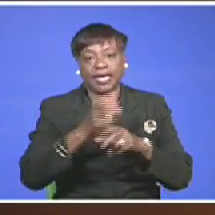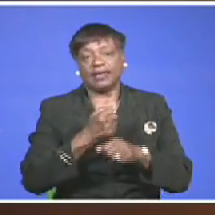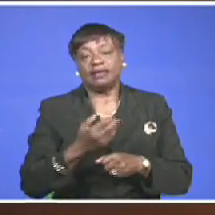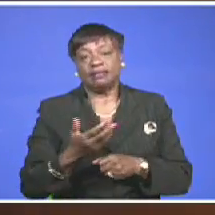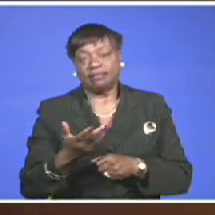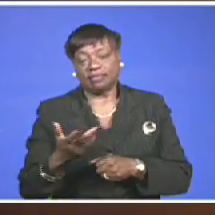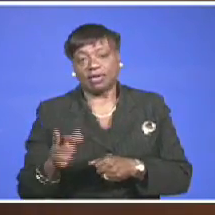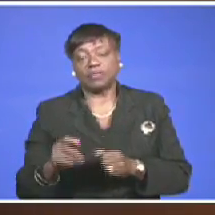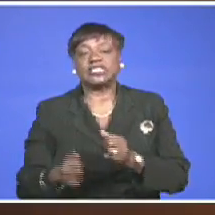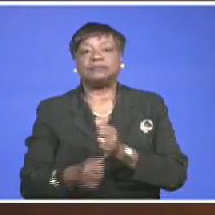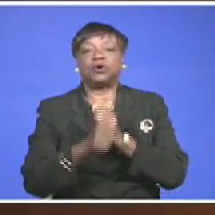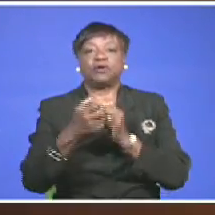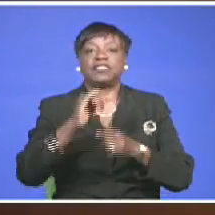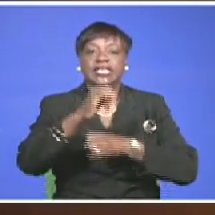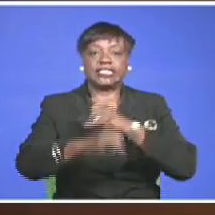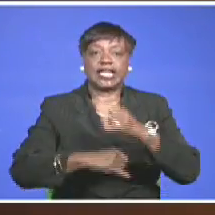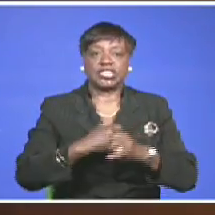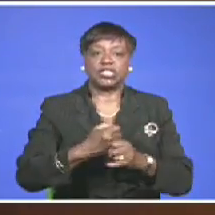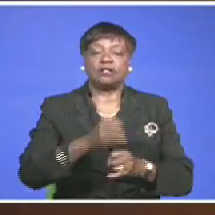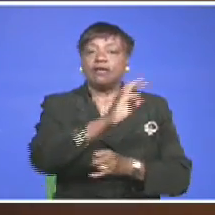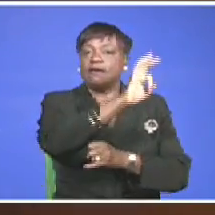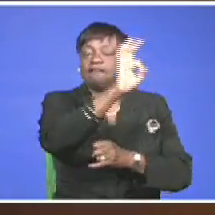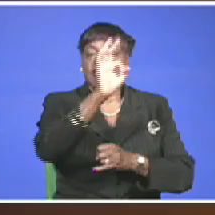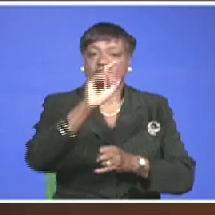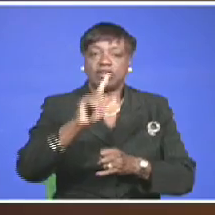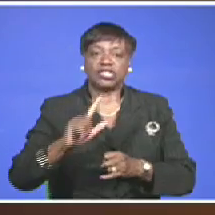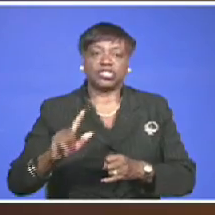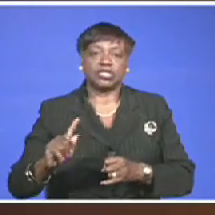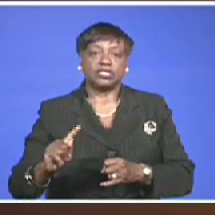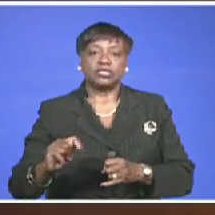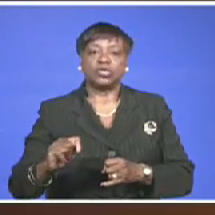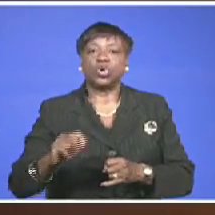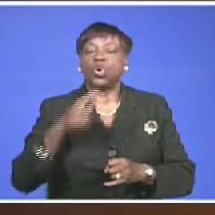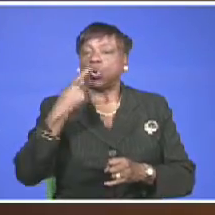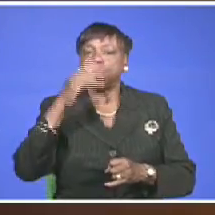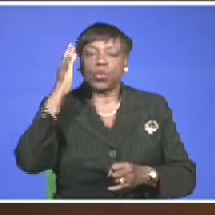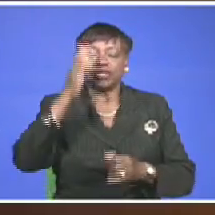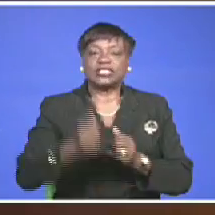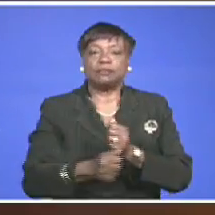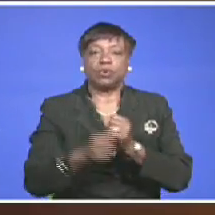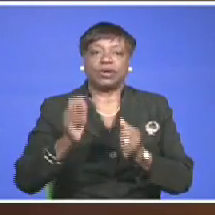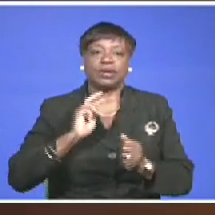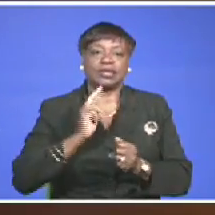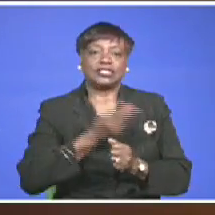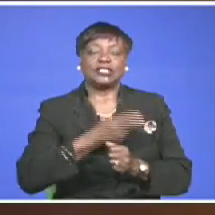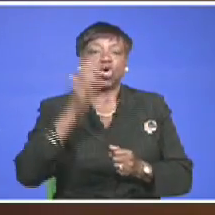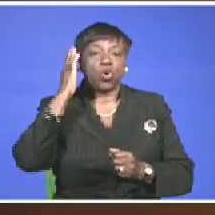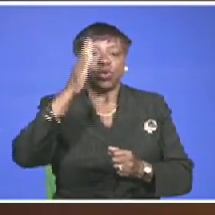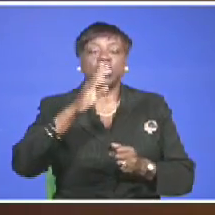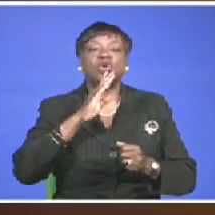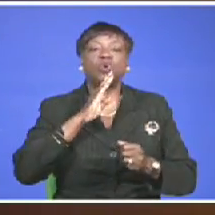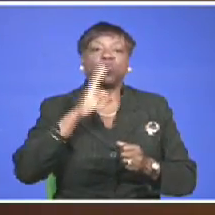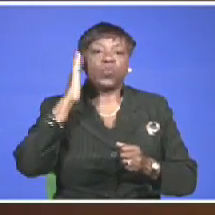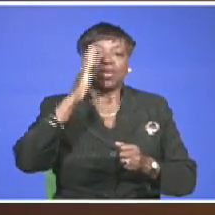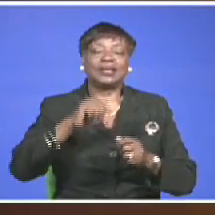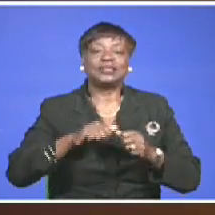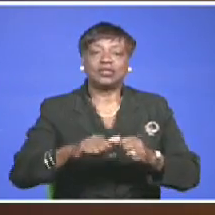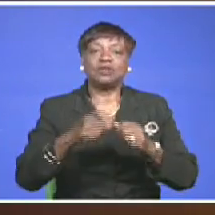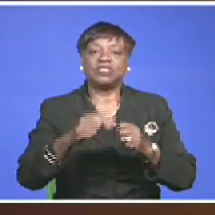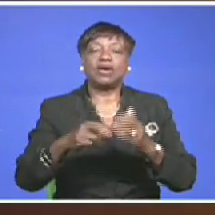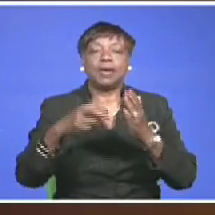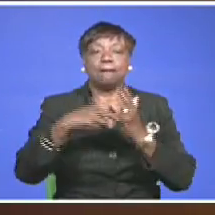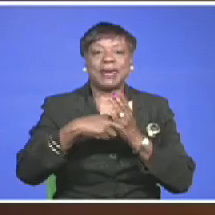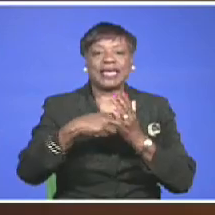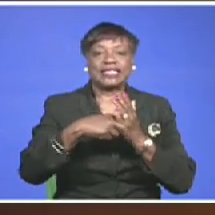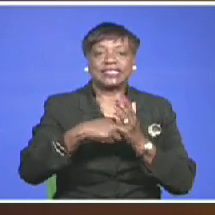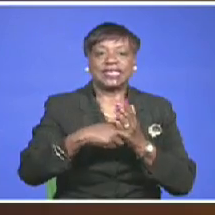international federations who are going to support us. But we are going to pursue that magazine that Paul Melbourne, or